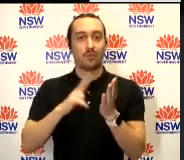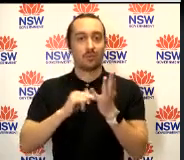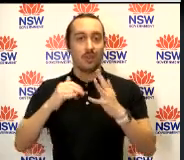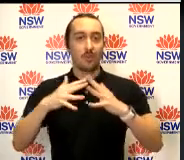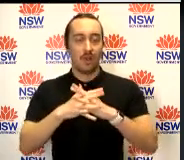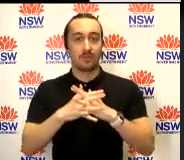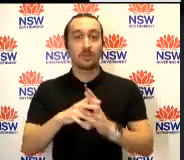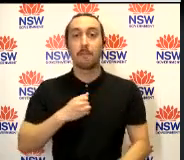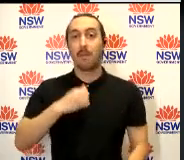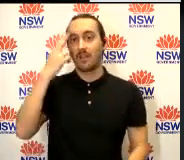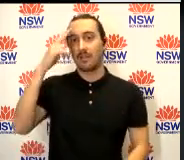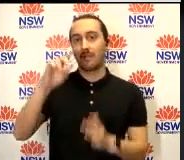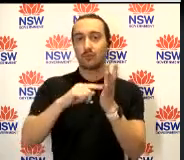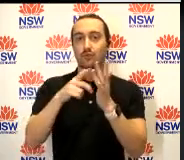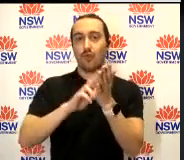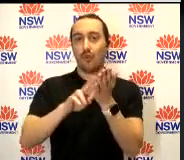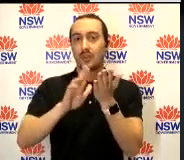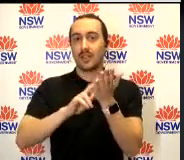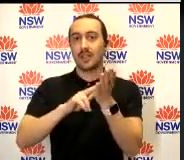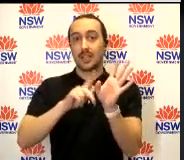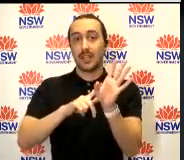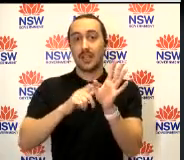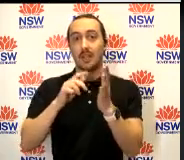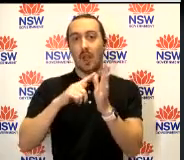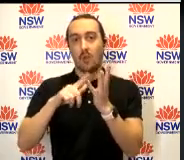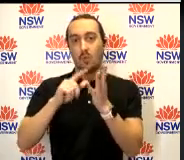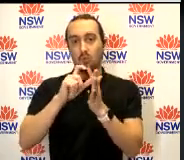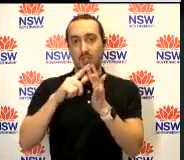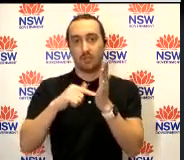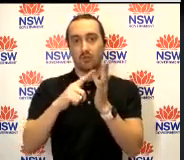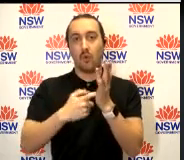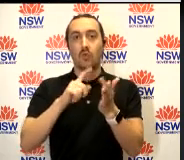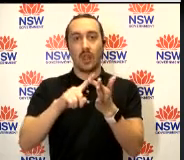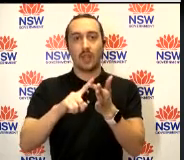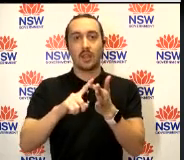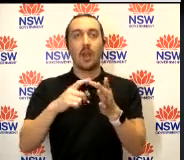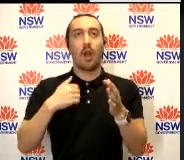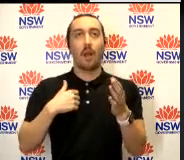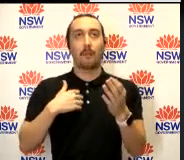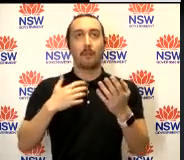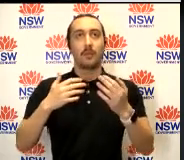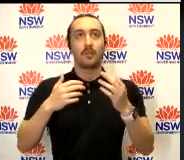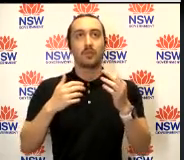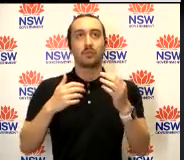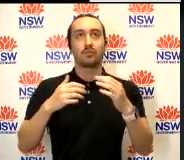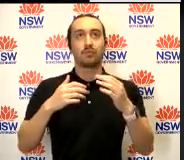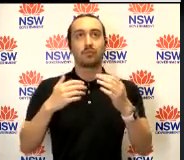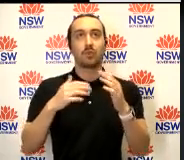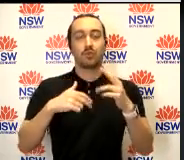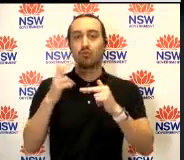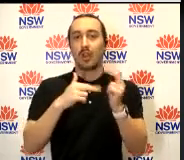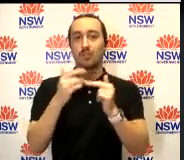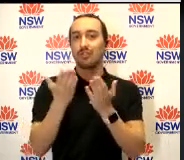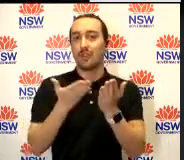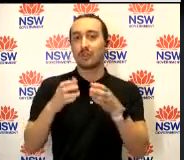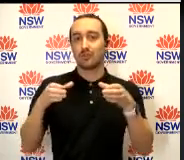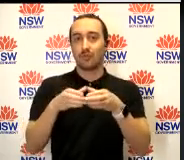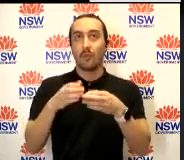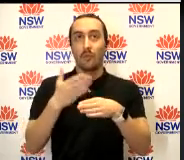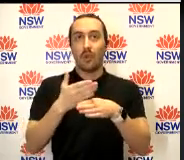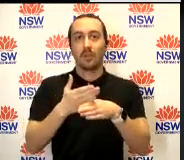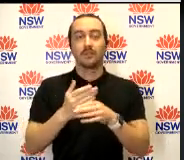State Inspector with the Construction Services Group, and I'll be your host for today. I am joined by my fellow